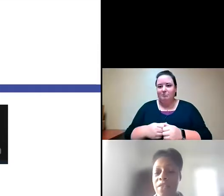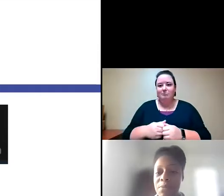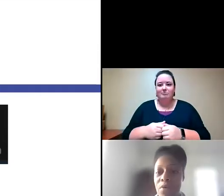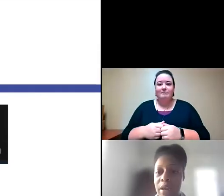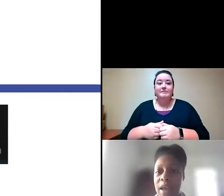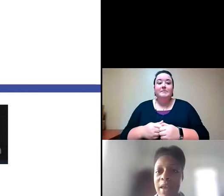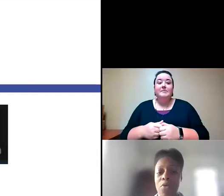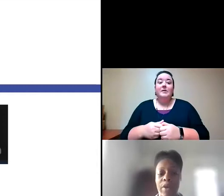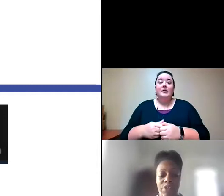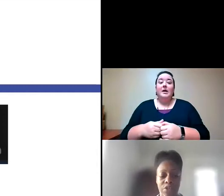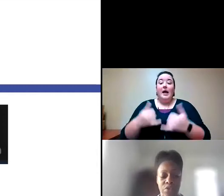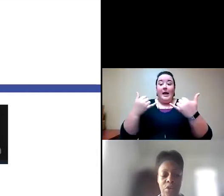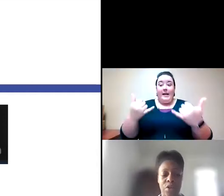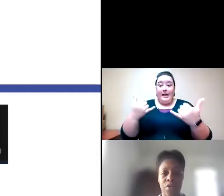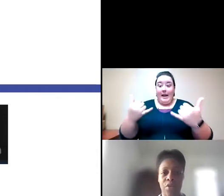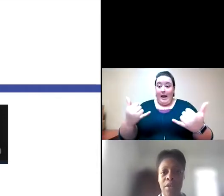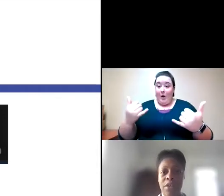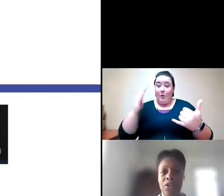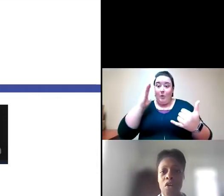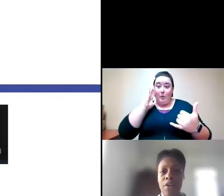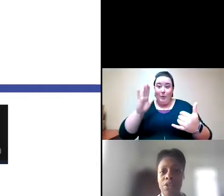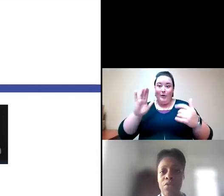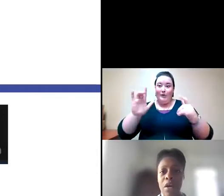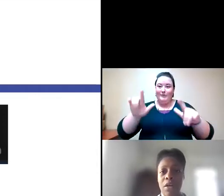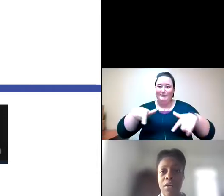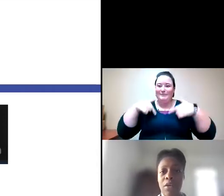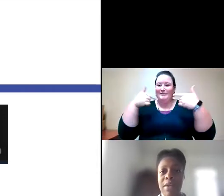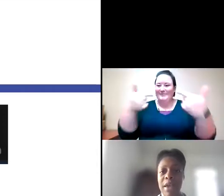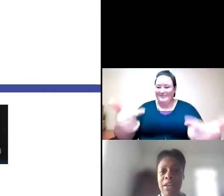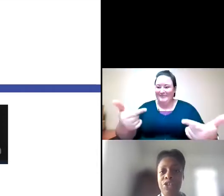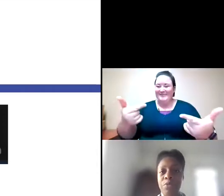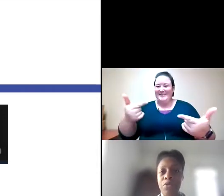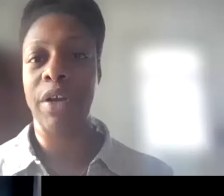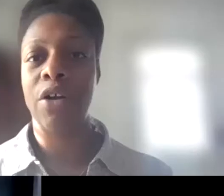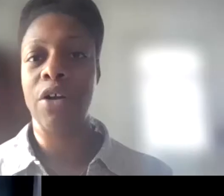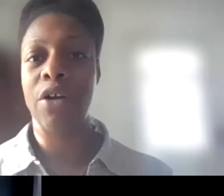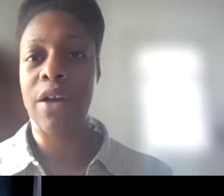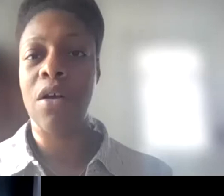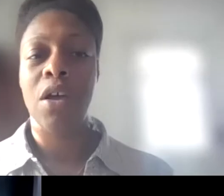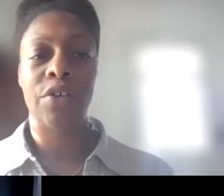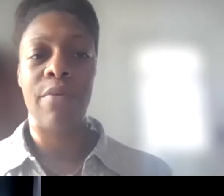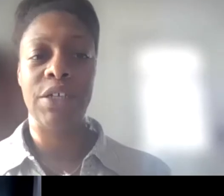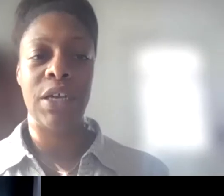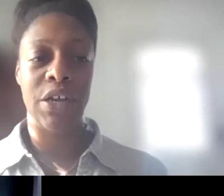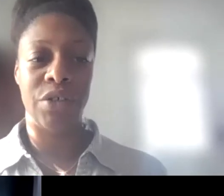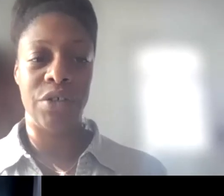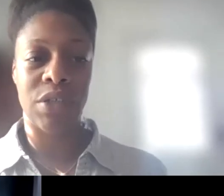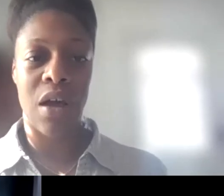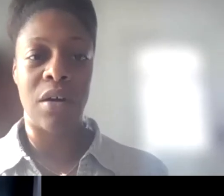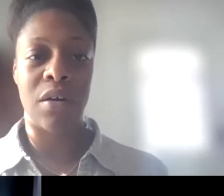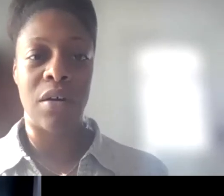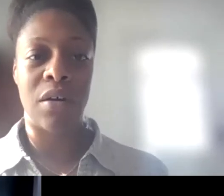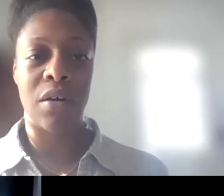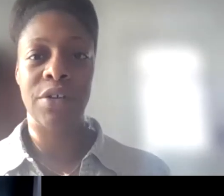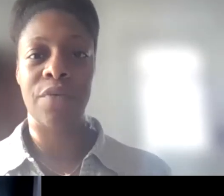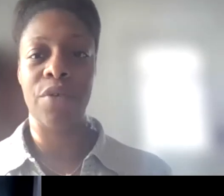At this point, I am going to turn this over to our site manager, Marie Harrell, so that way she can introduce